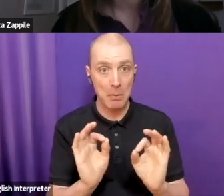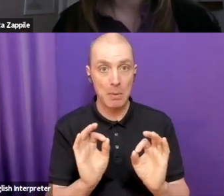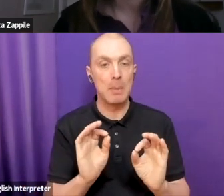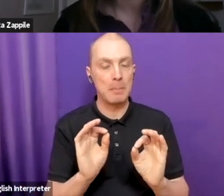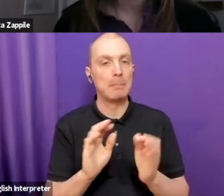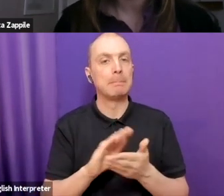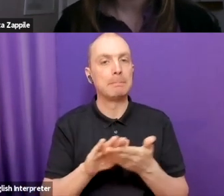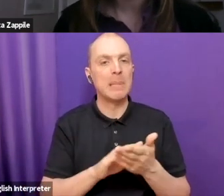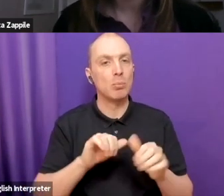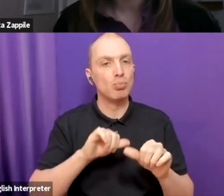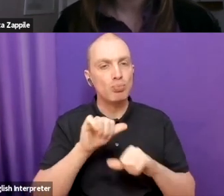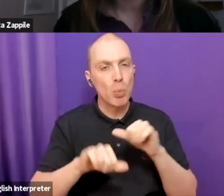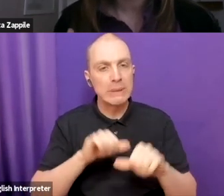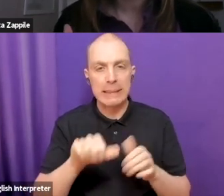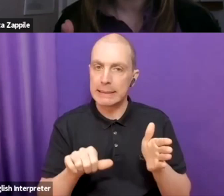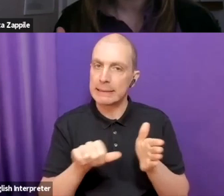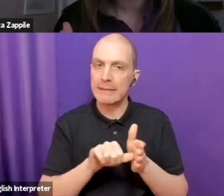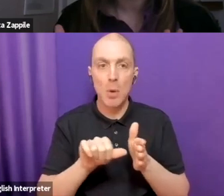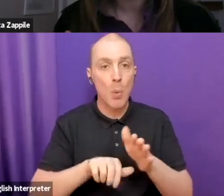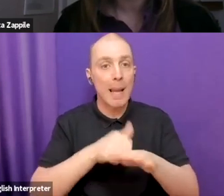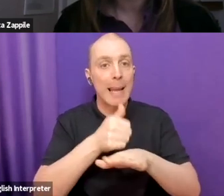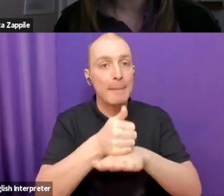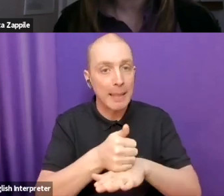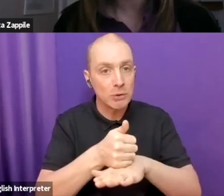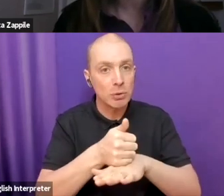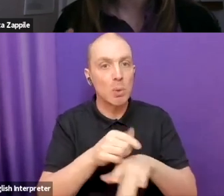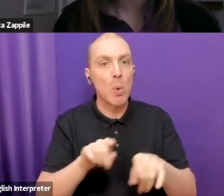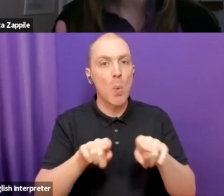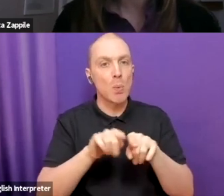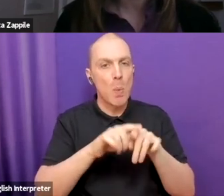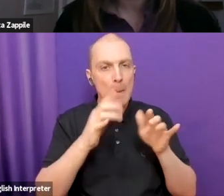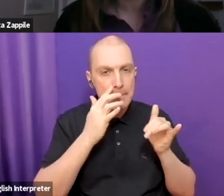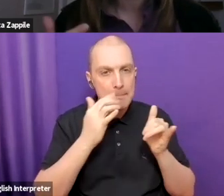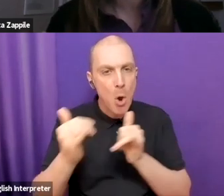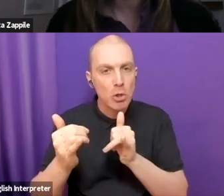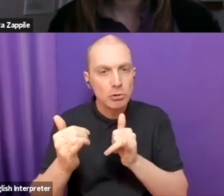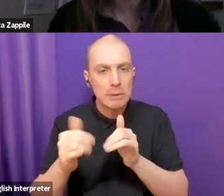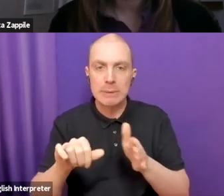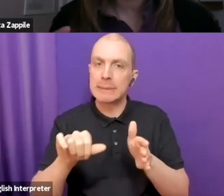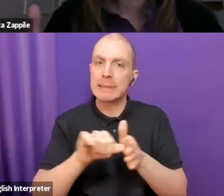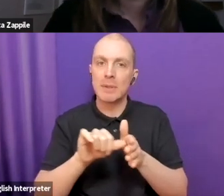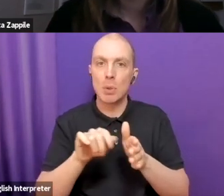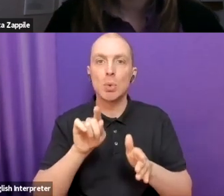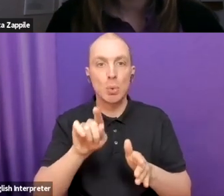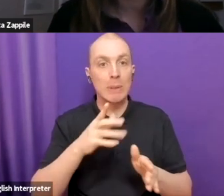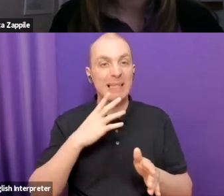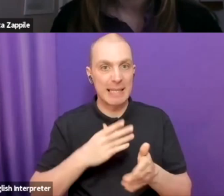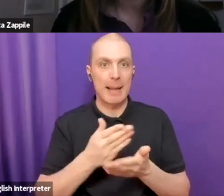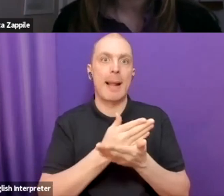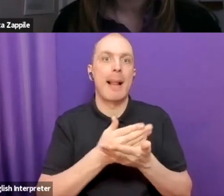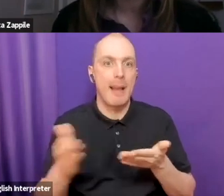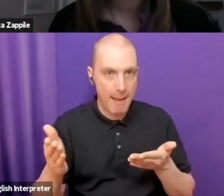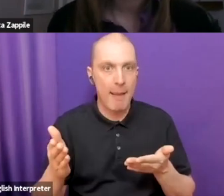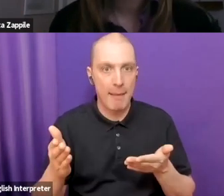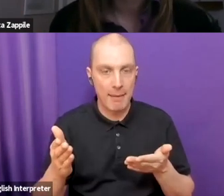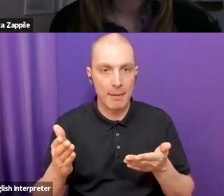more difficult for the implementation and also to for the monitoring. So if we help them out by spelling this link out,